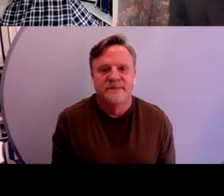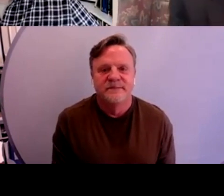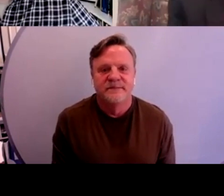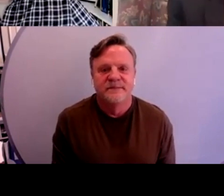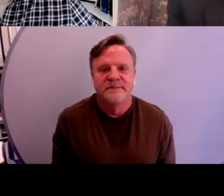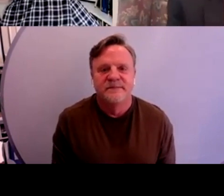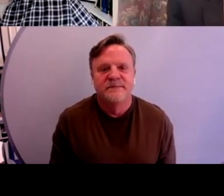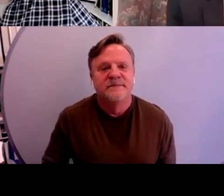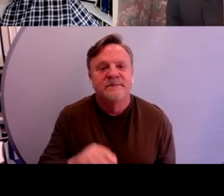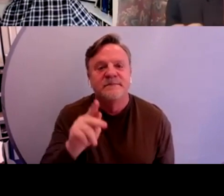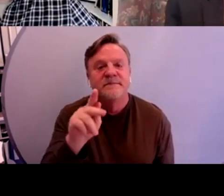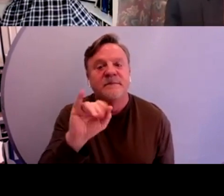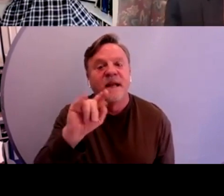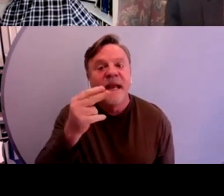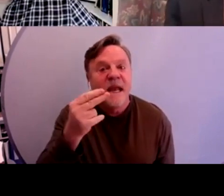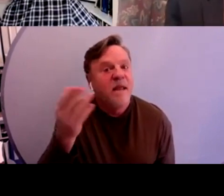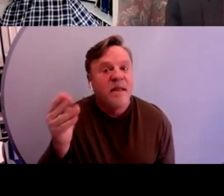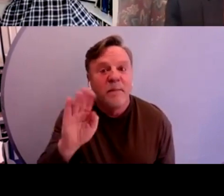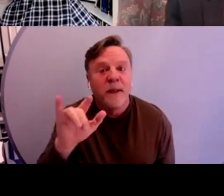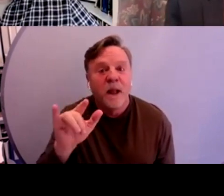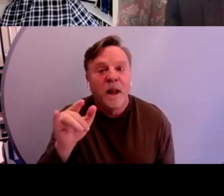Bill or Keith?